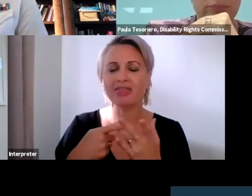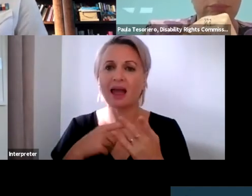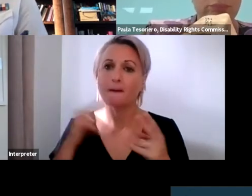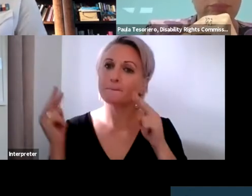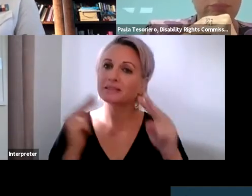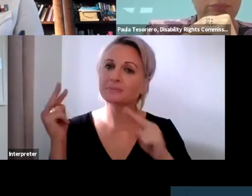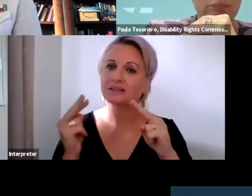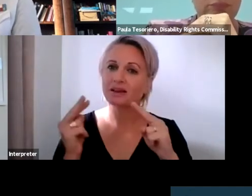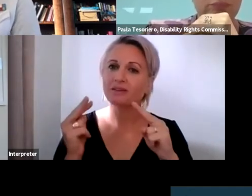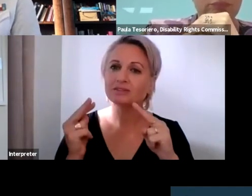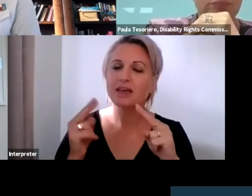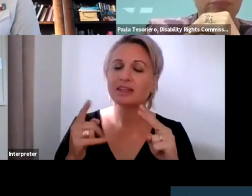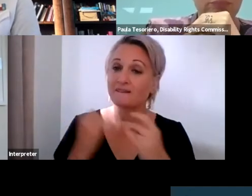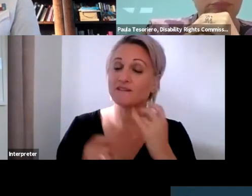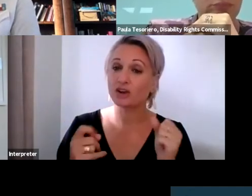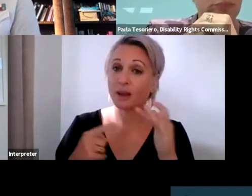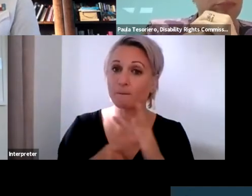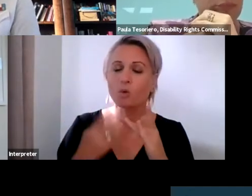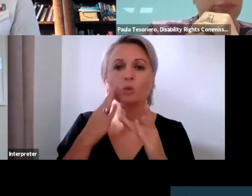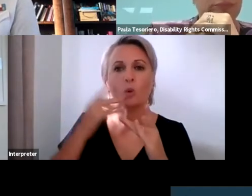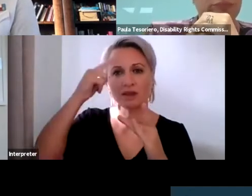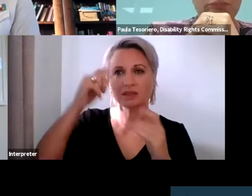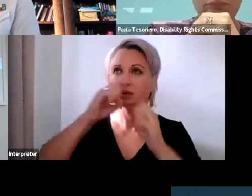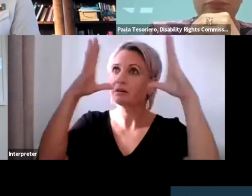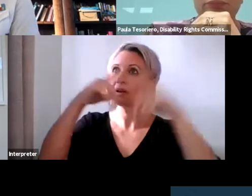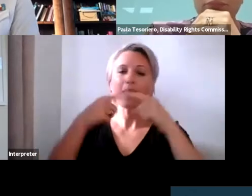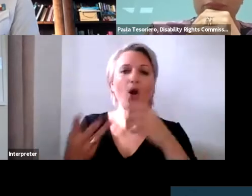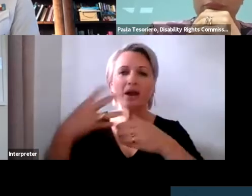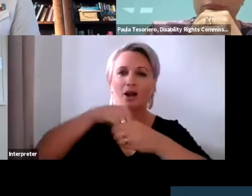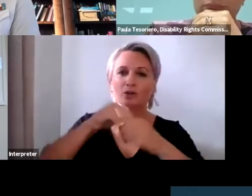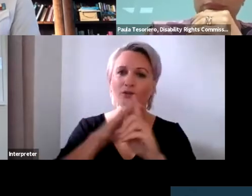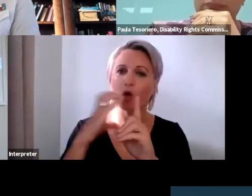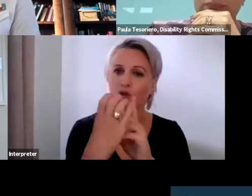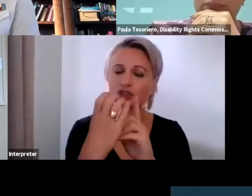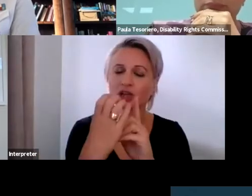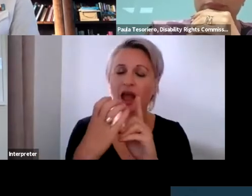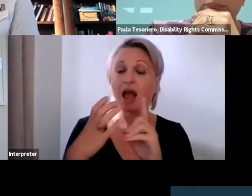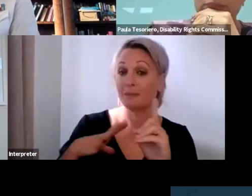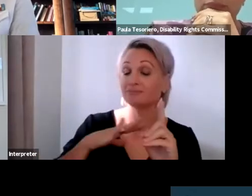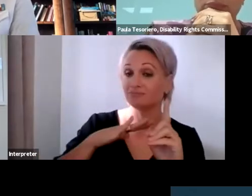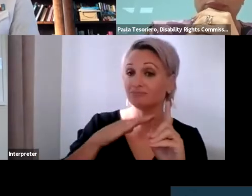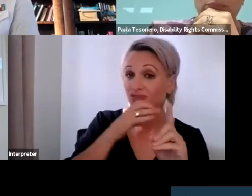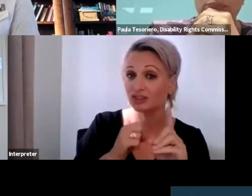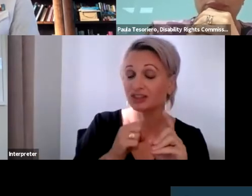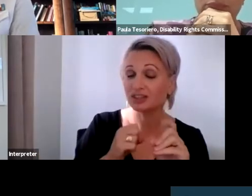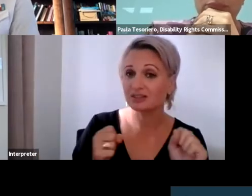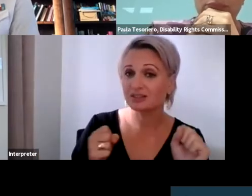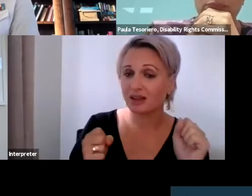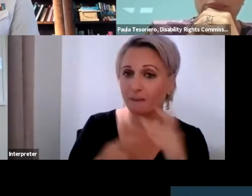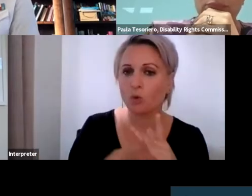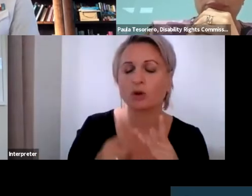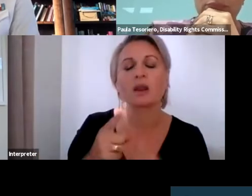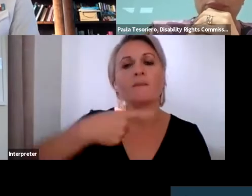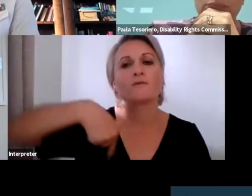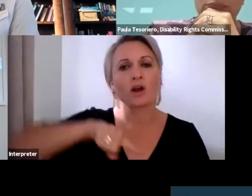so important in terms of creating that inclusive culture, with clearly gender being really important. But for us, it is